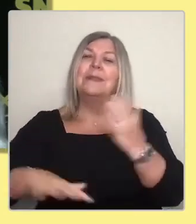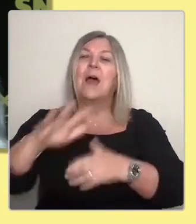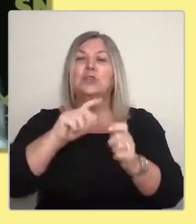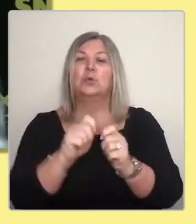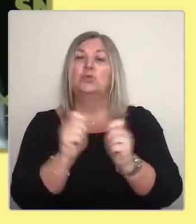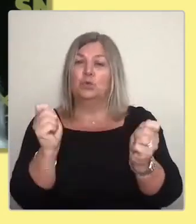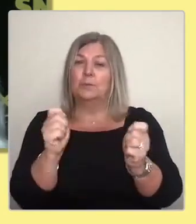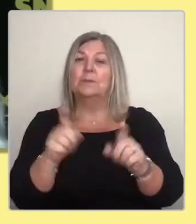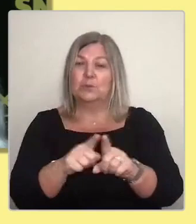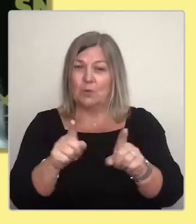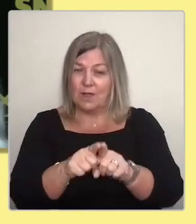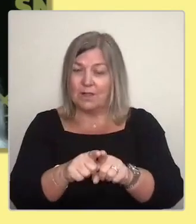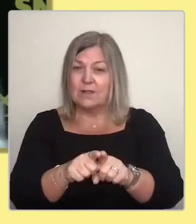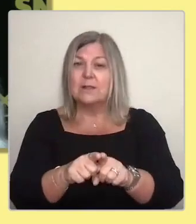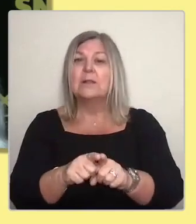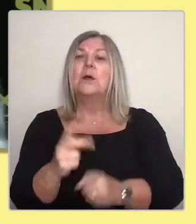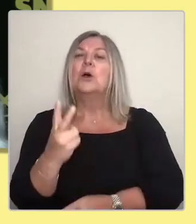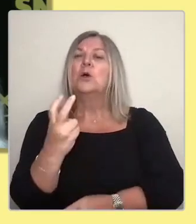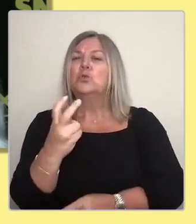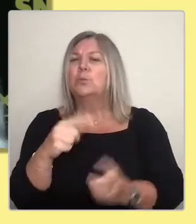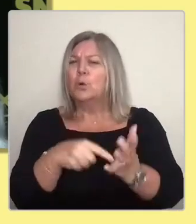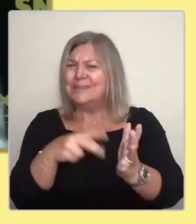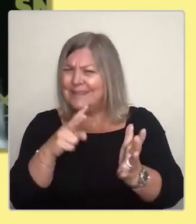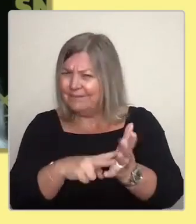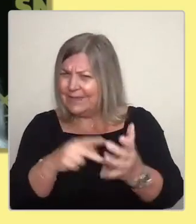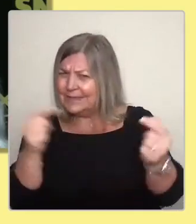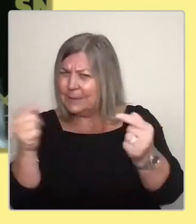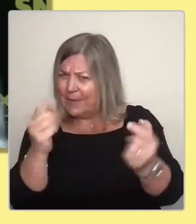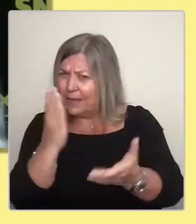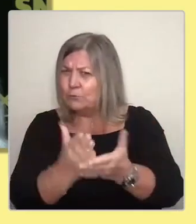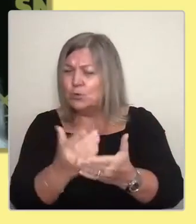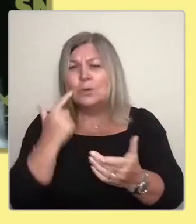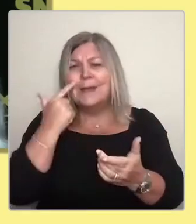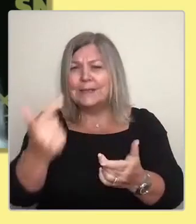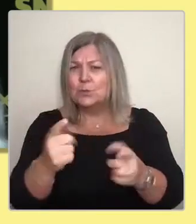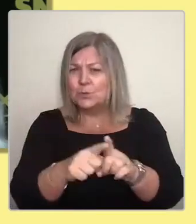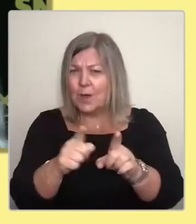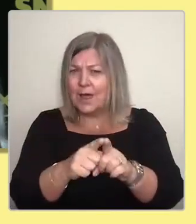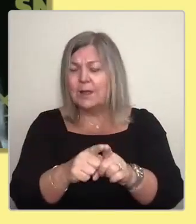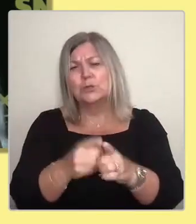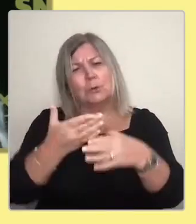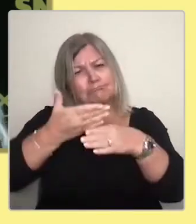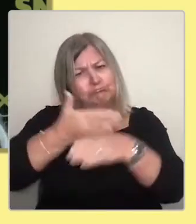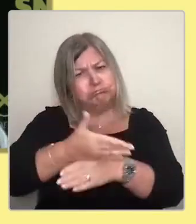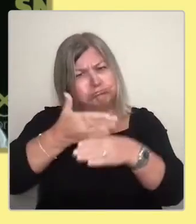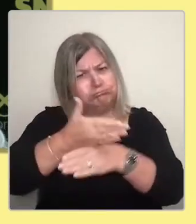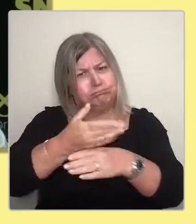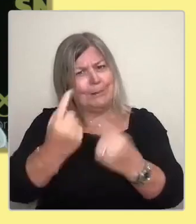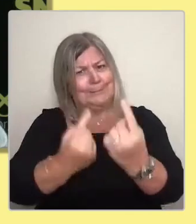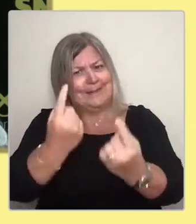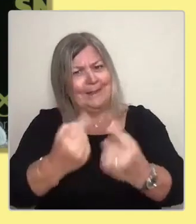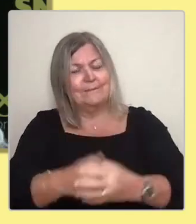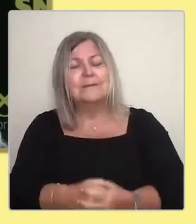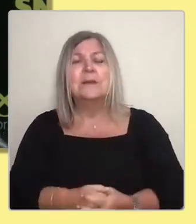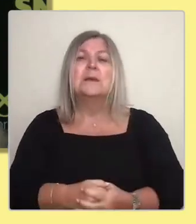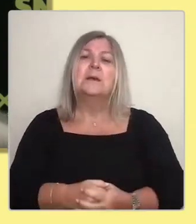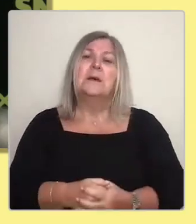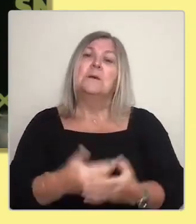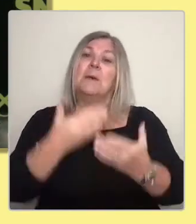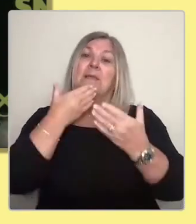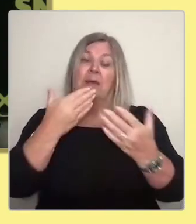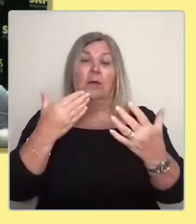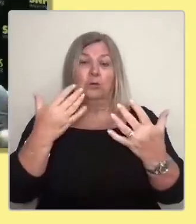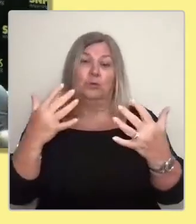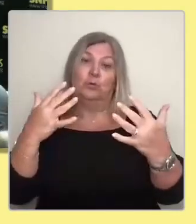least two more television Hustings next week. So they're working very hard at it. But thank you for you as an audience